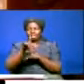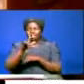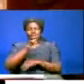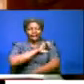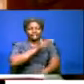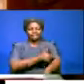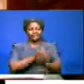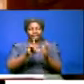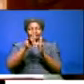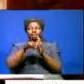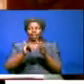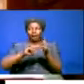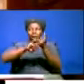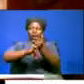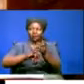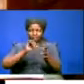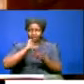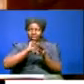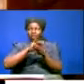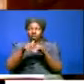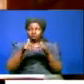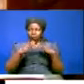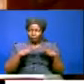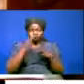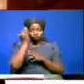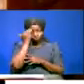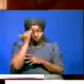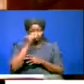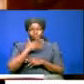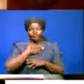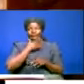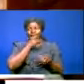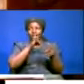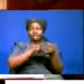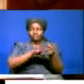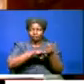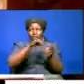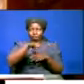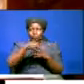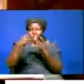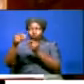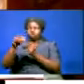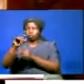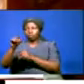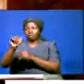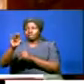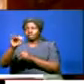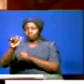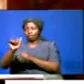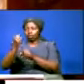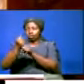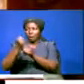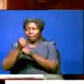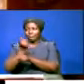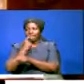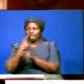Everybody knows that my husband was supposed to go to Zambia to do medicine. But at the last minute he